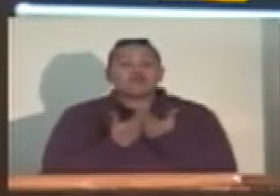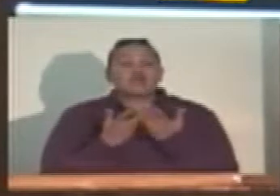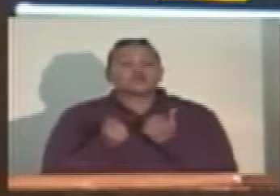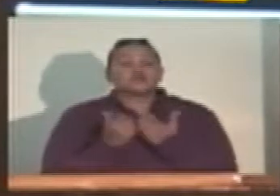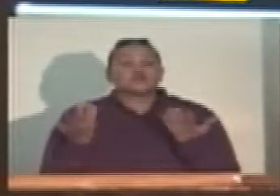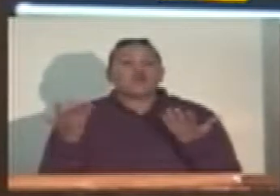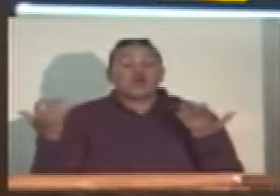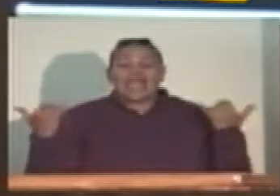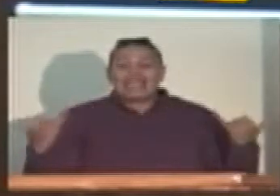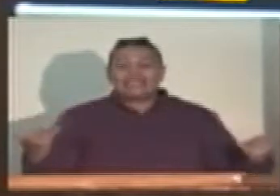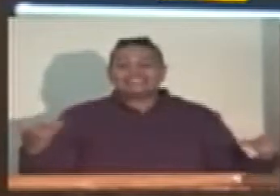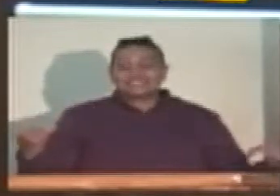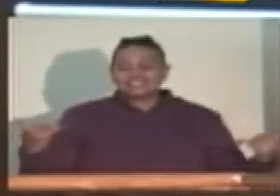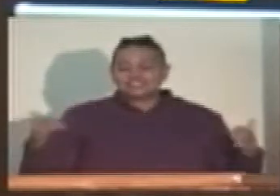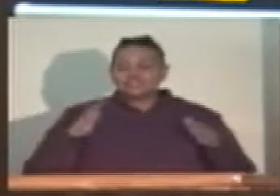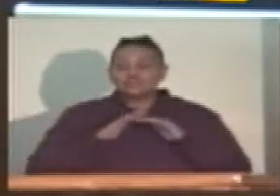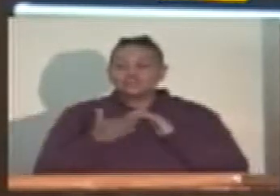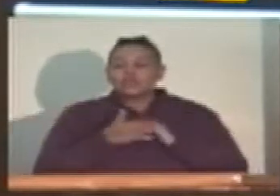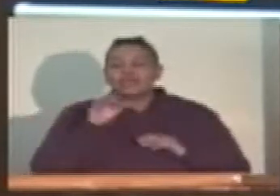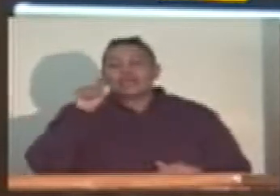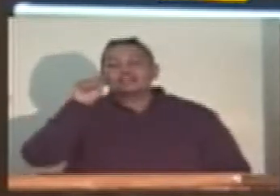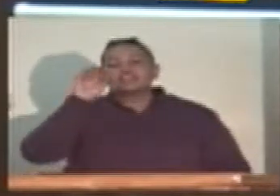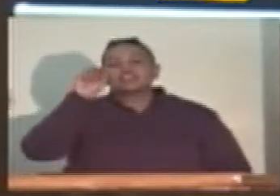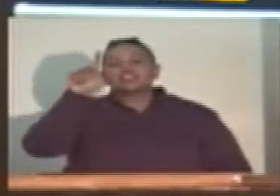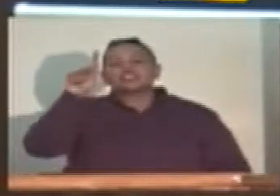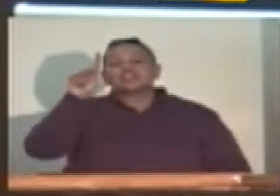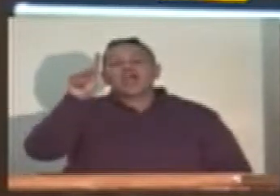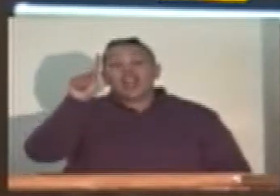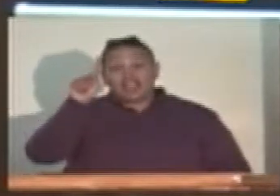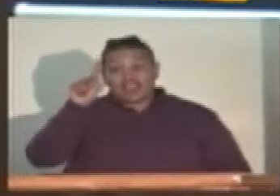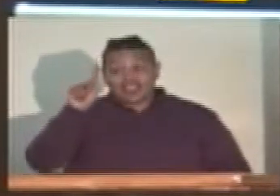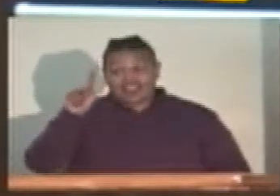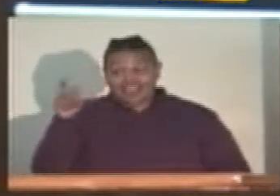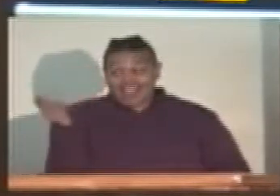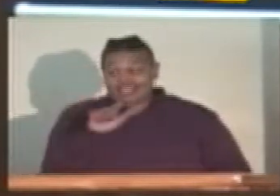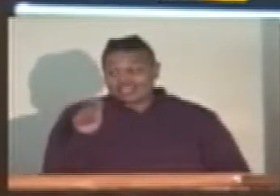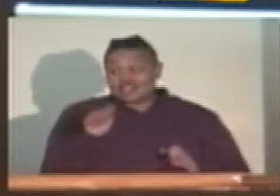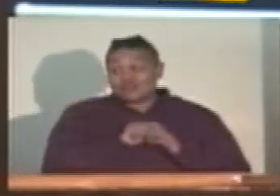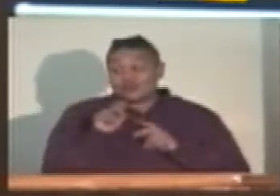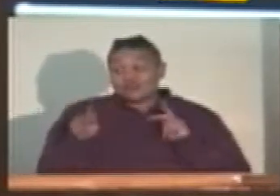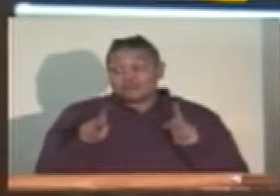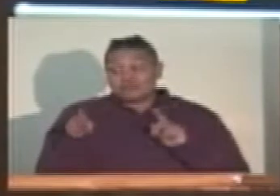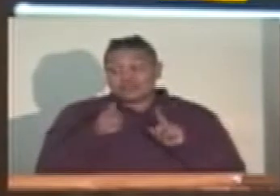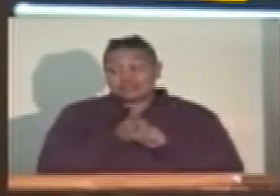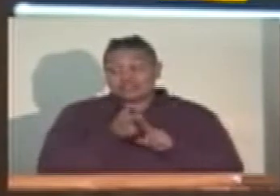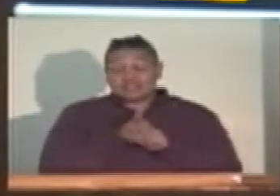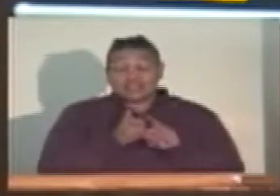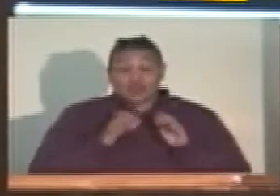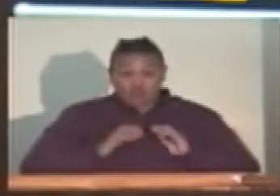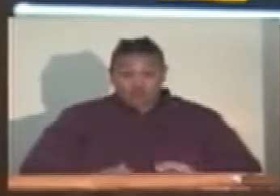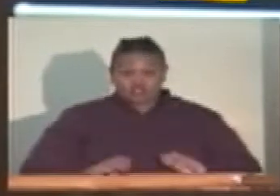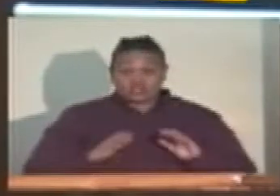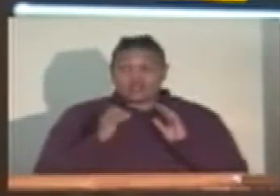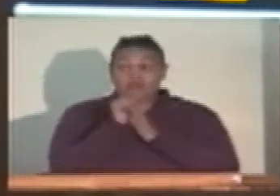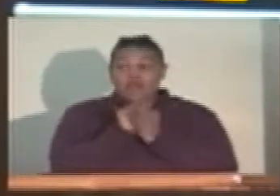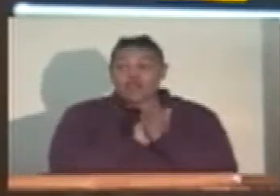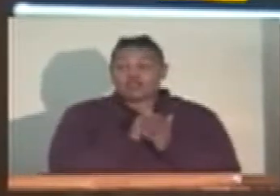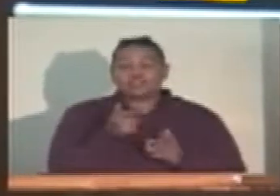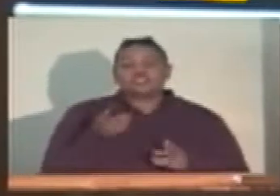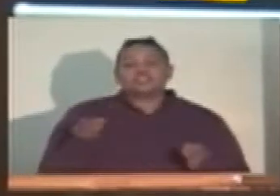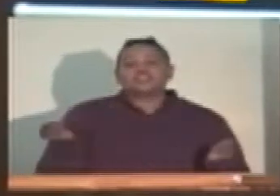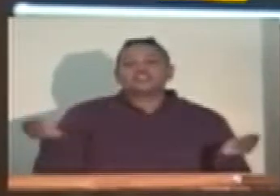with the existing Jamaica Stock Exchange, with its brokers, client accounts,